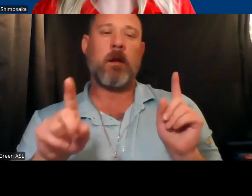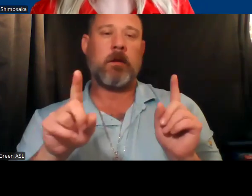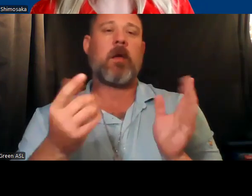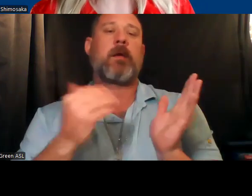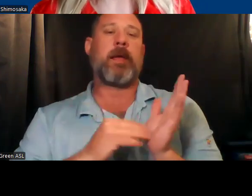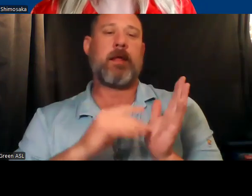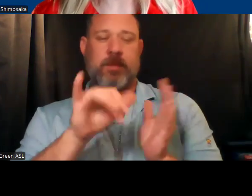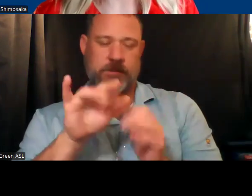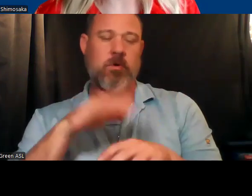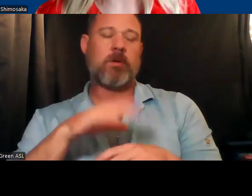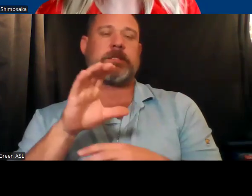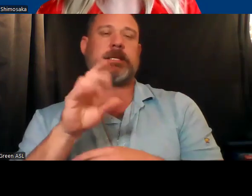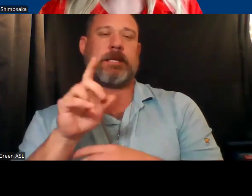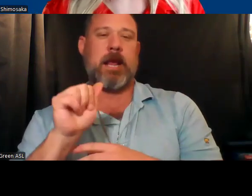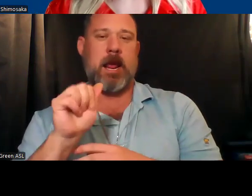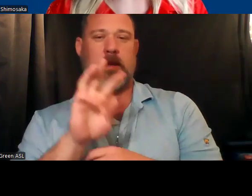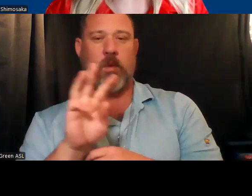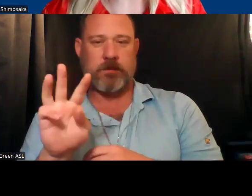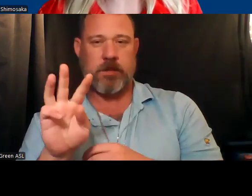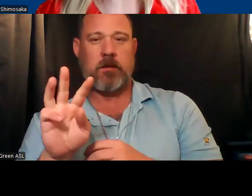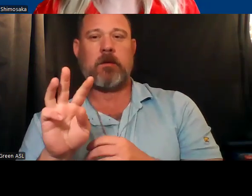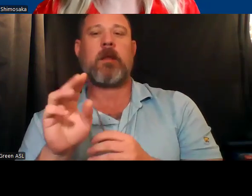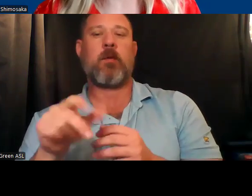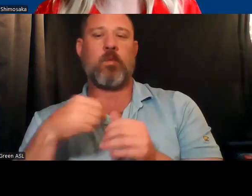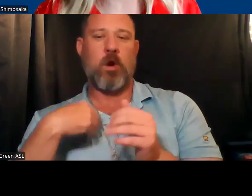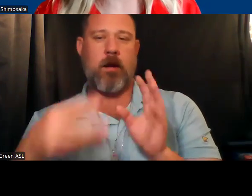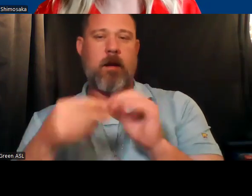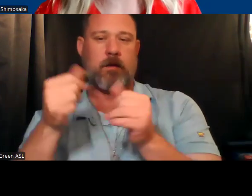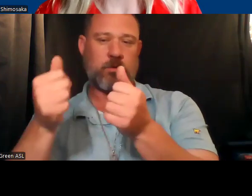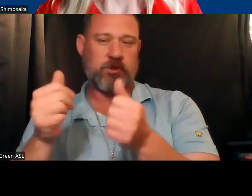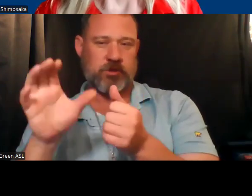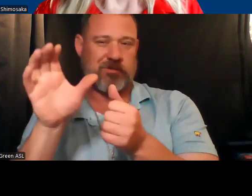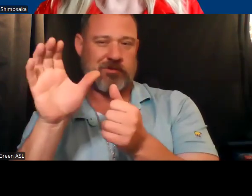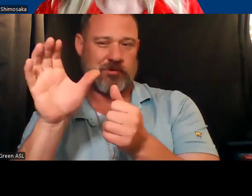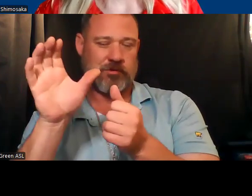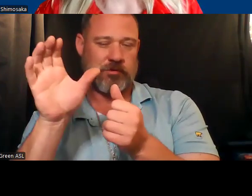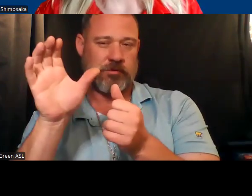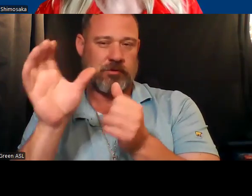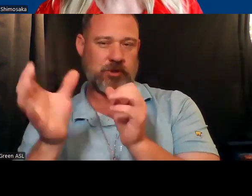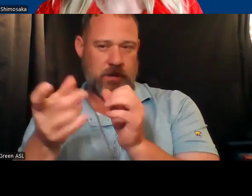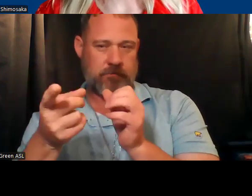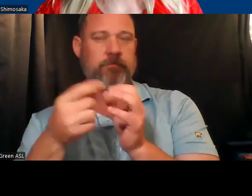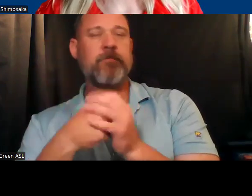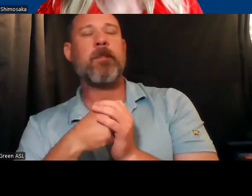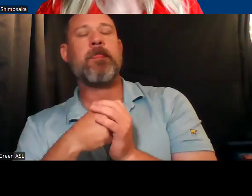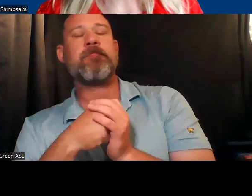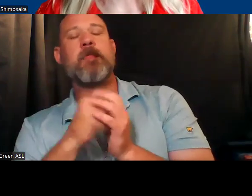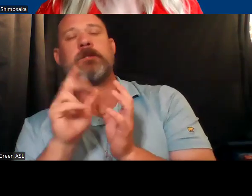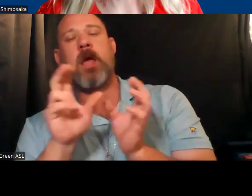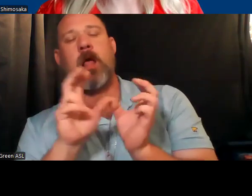on the CDA website, and I see that it's getting dropped into the chat as well. This is the allocations